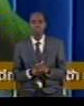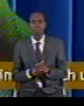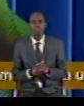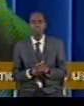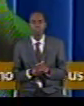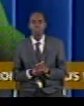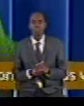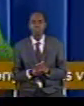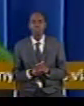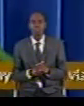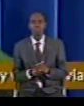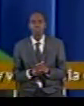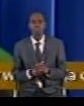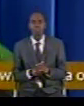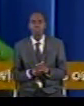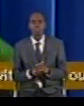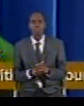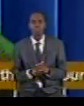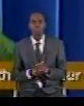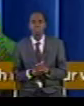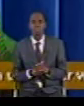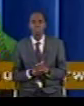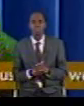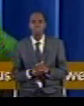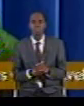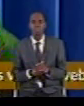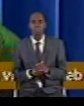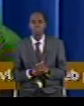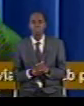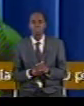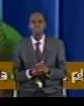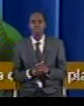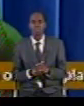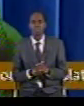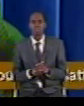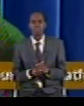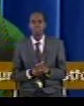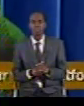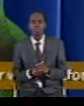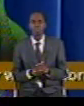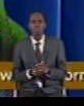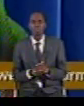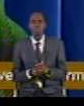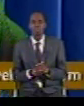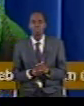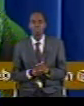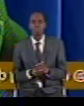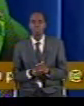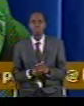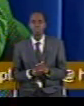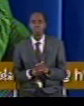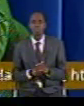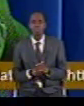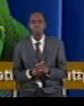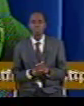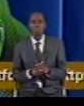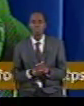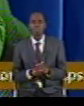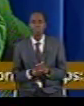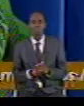bazai taimake ki ba kije church wannan haka maza kije ki same Yesu domin ki